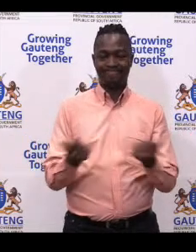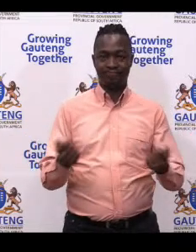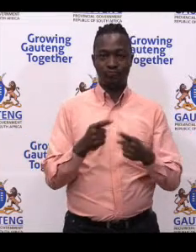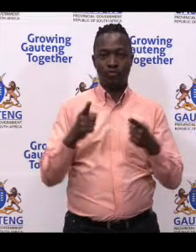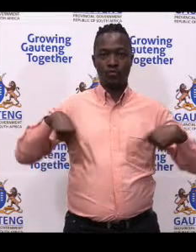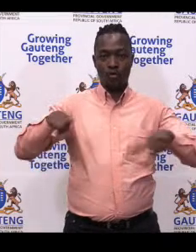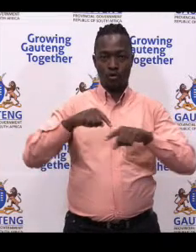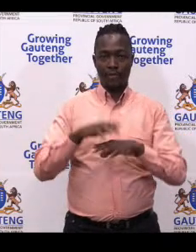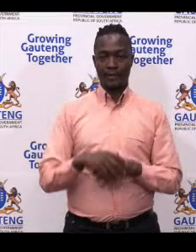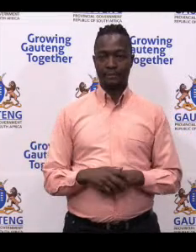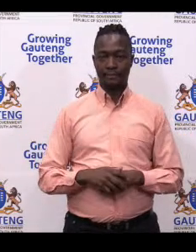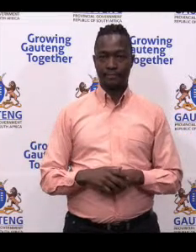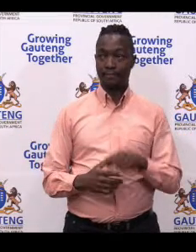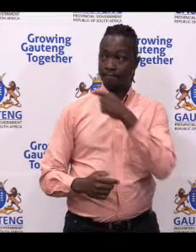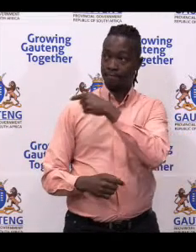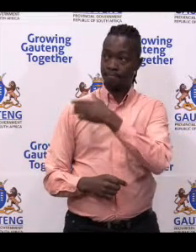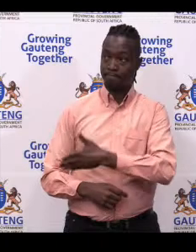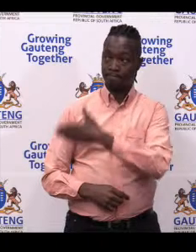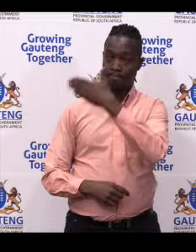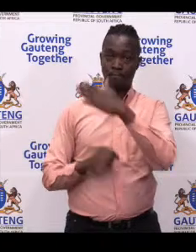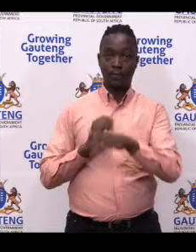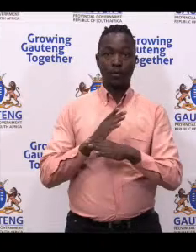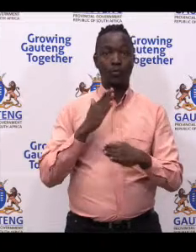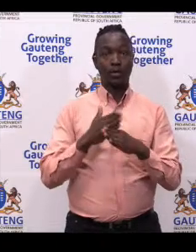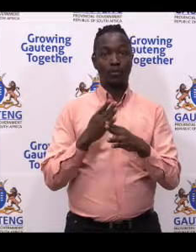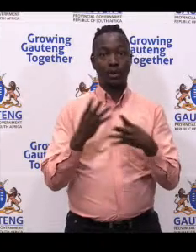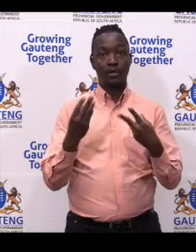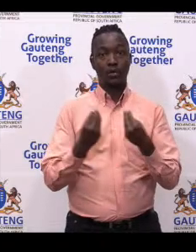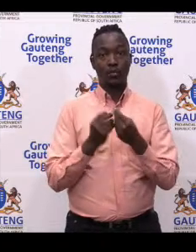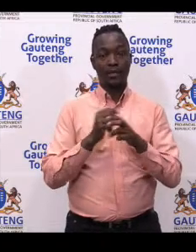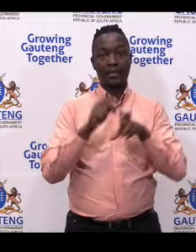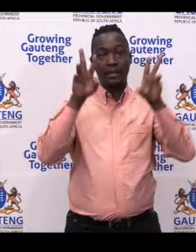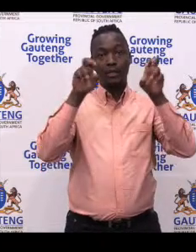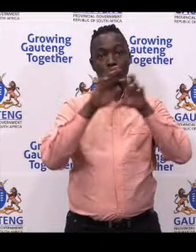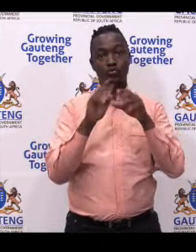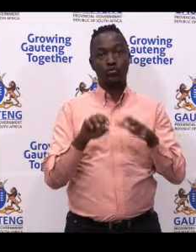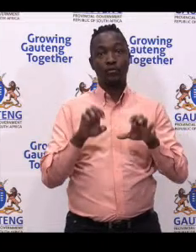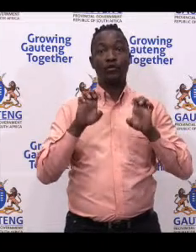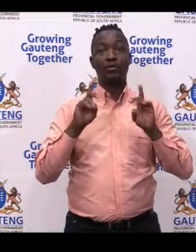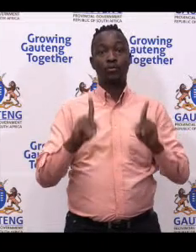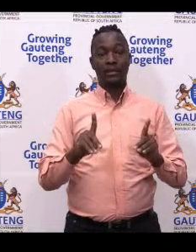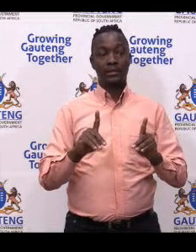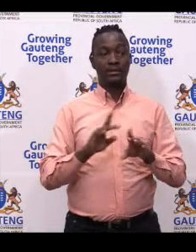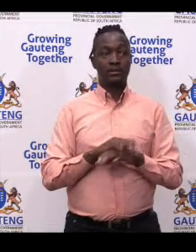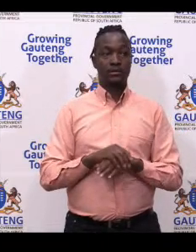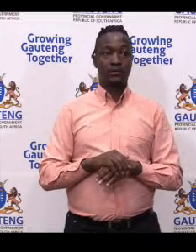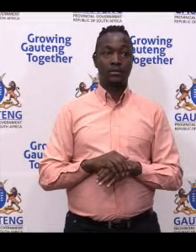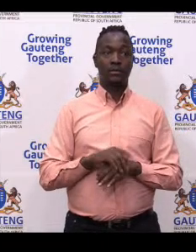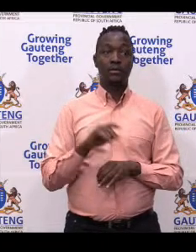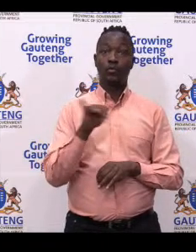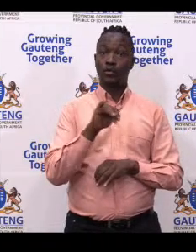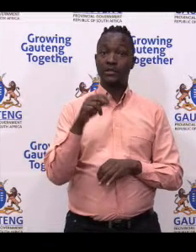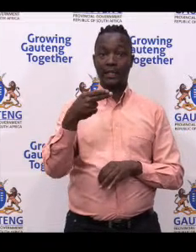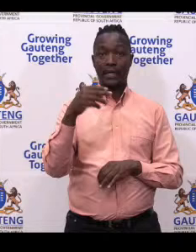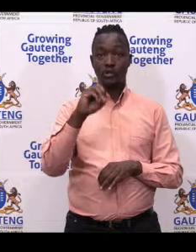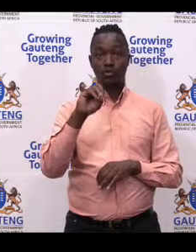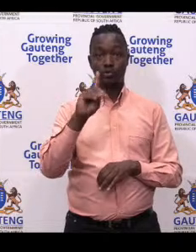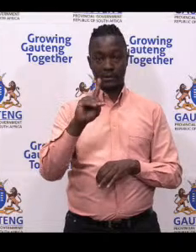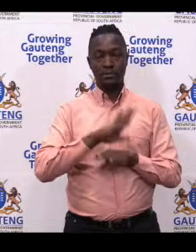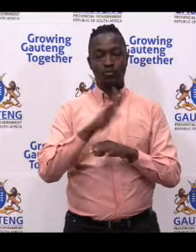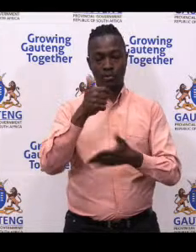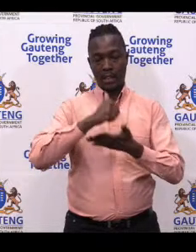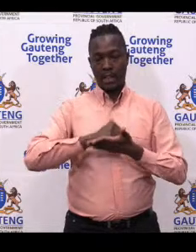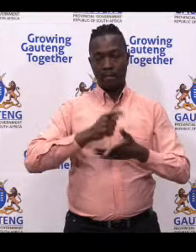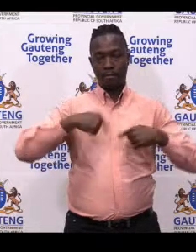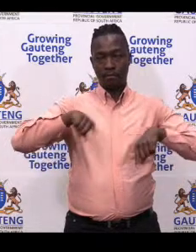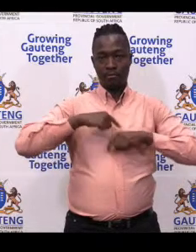the next slide, we're just going to deal with the issues of education, which the HOD will gladly assist